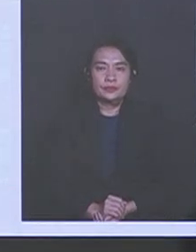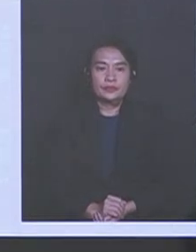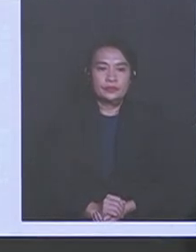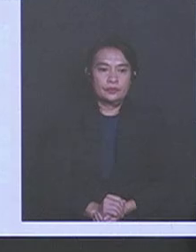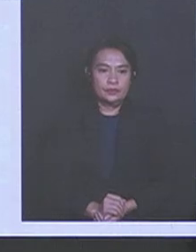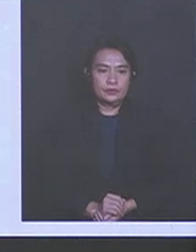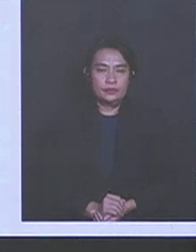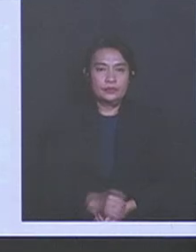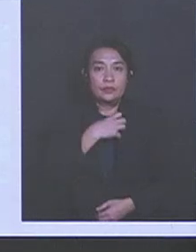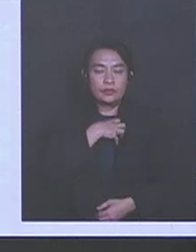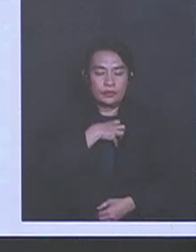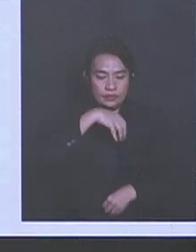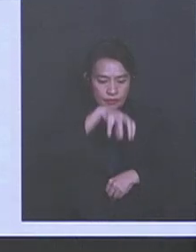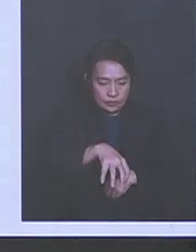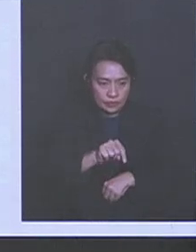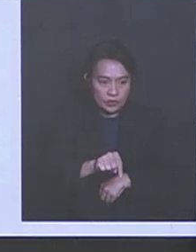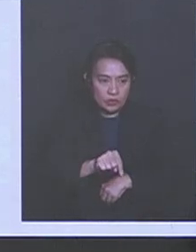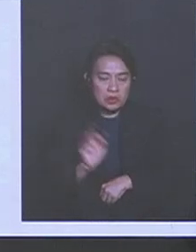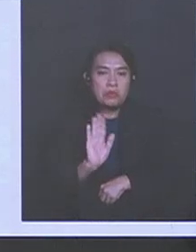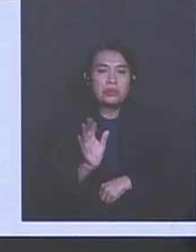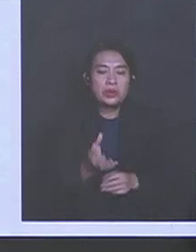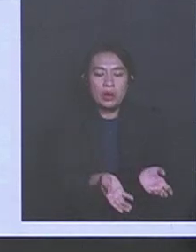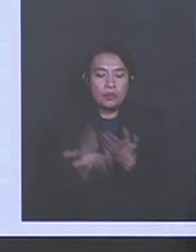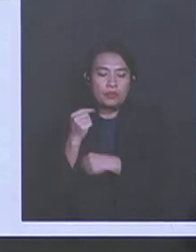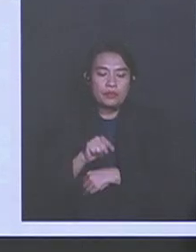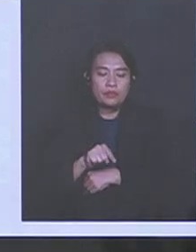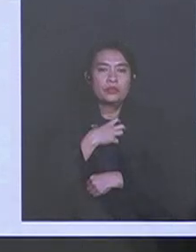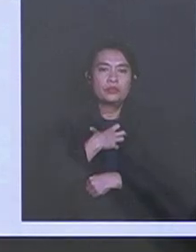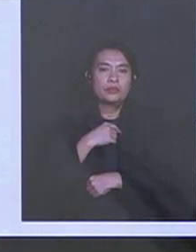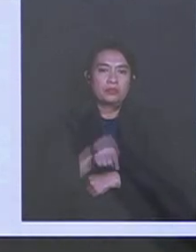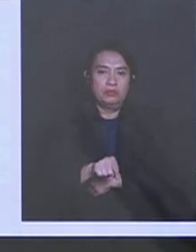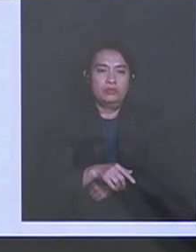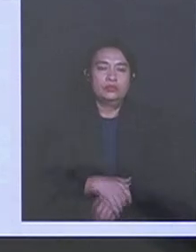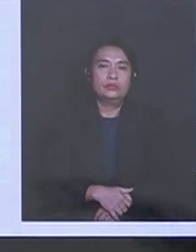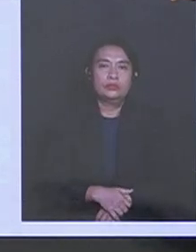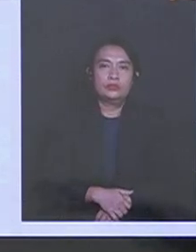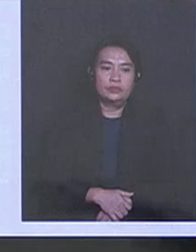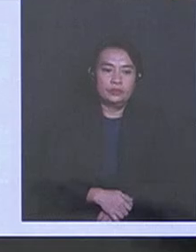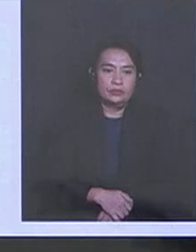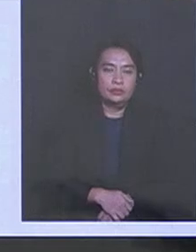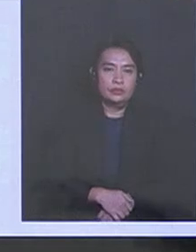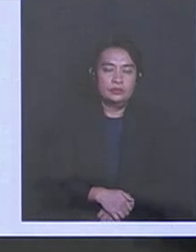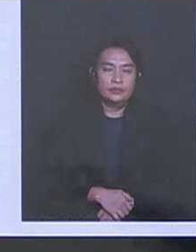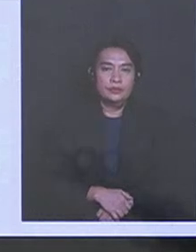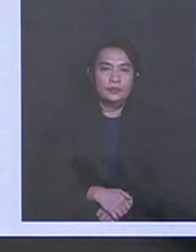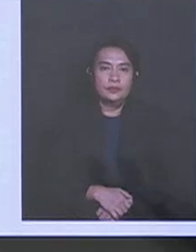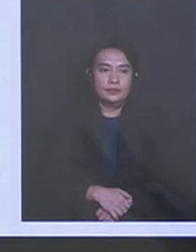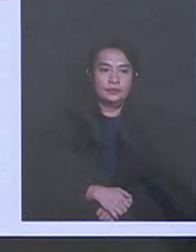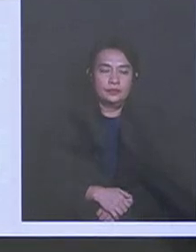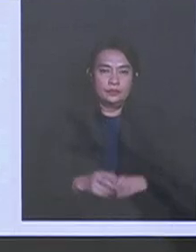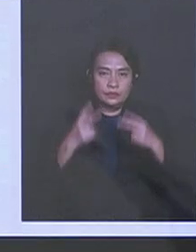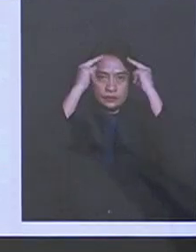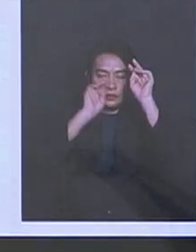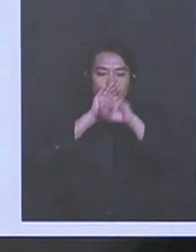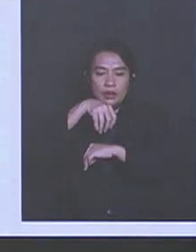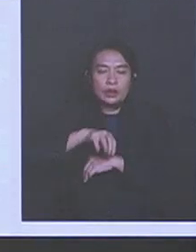who agreed, but he thankfully was at the very end of his term, right before Bloomberg came in as the new mayor. And Bloomberg worked with